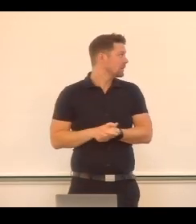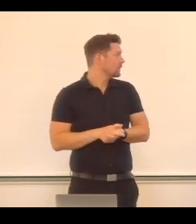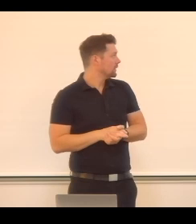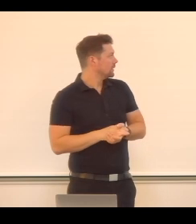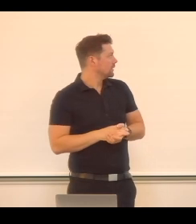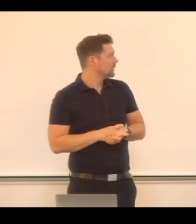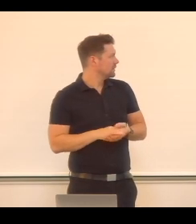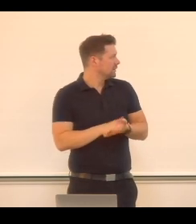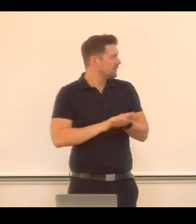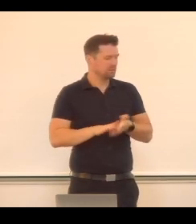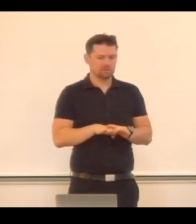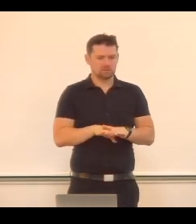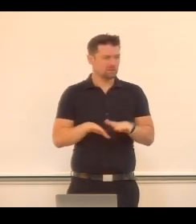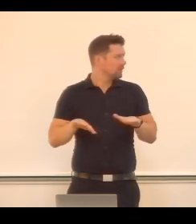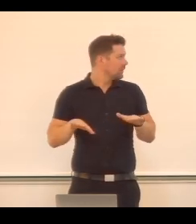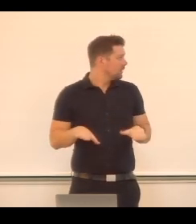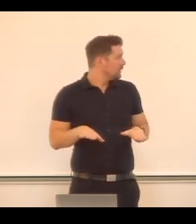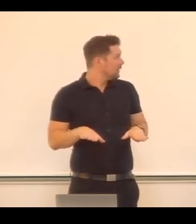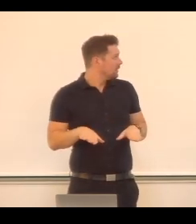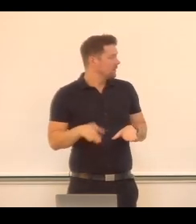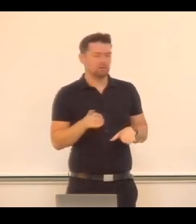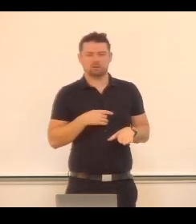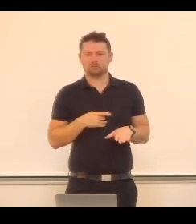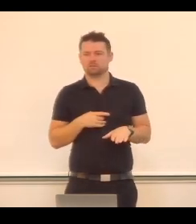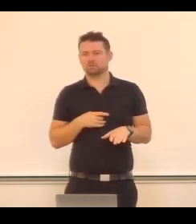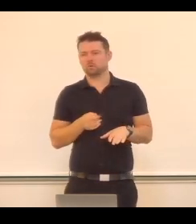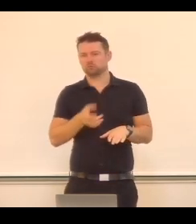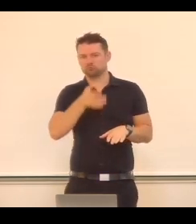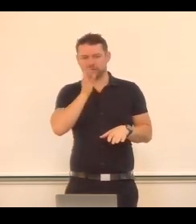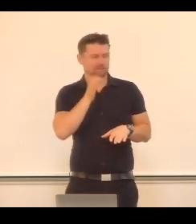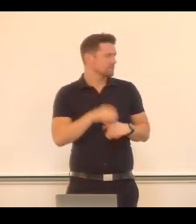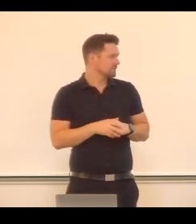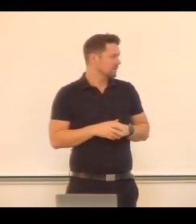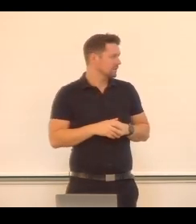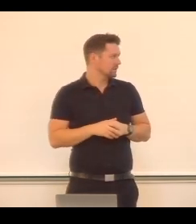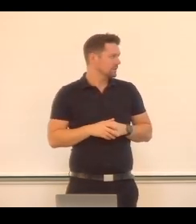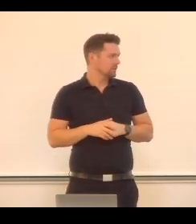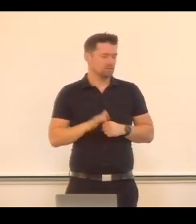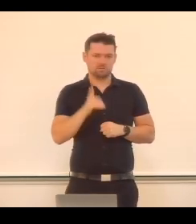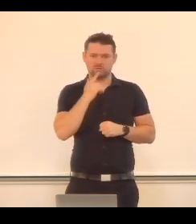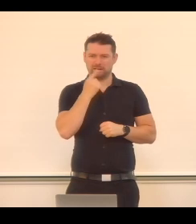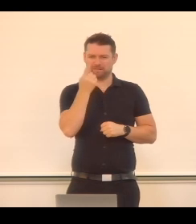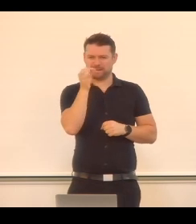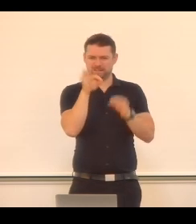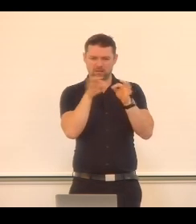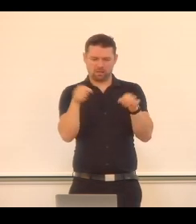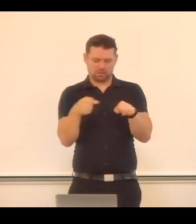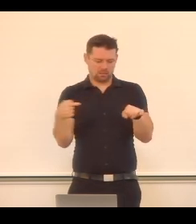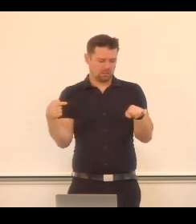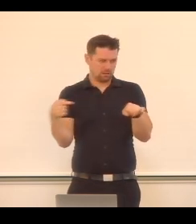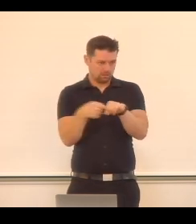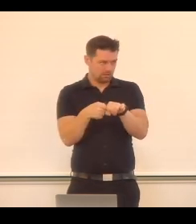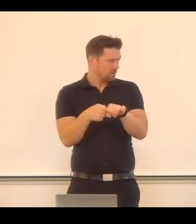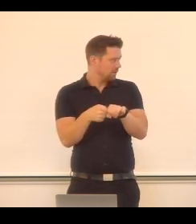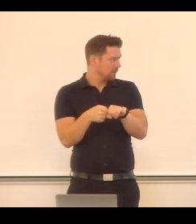system there on the table that I'm rehydrating some drinks with a needle that injects inside of the pouch. And then you